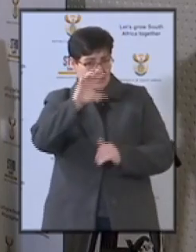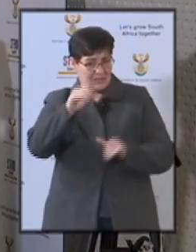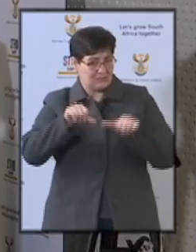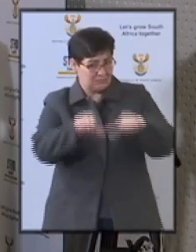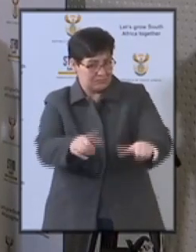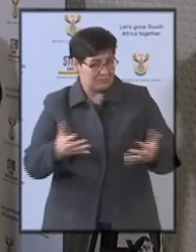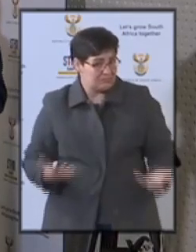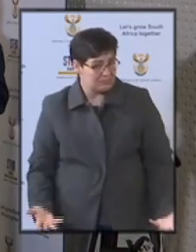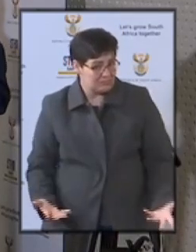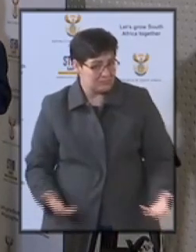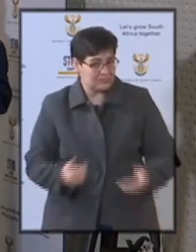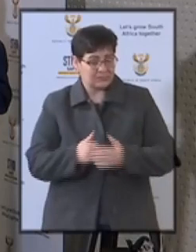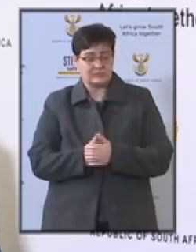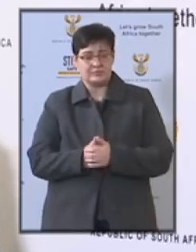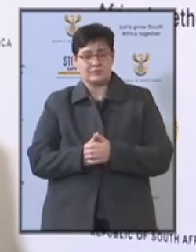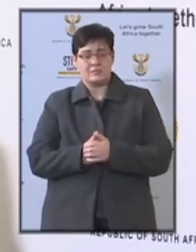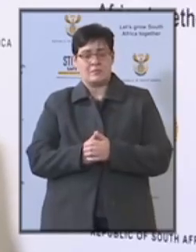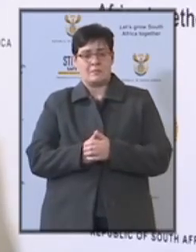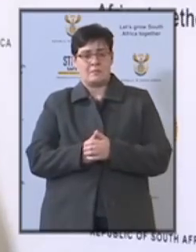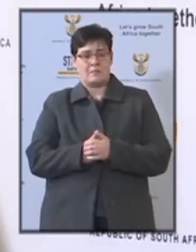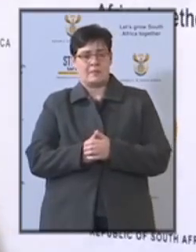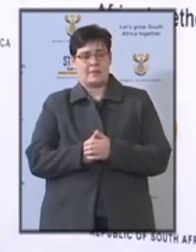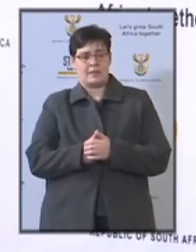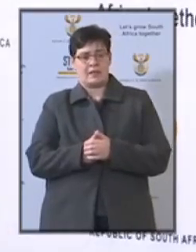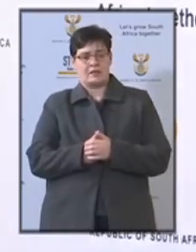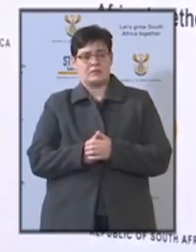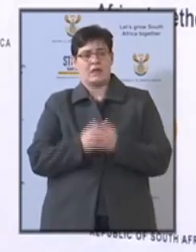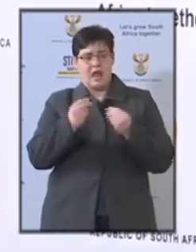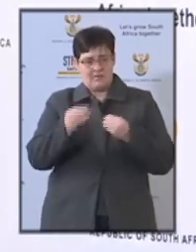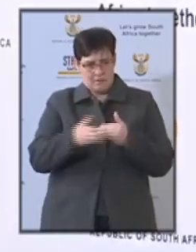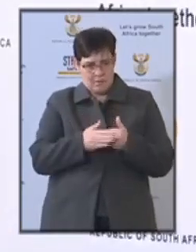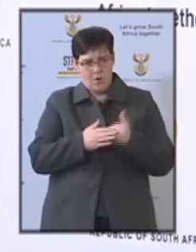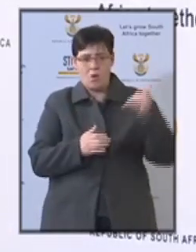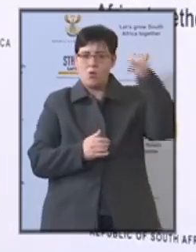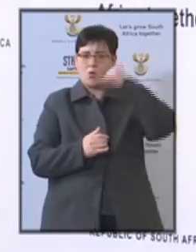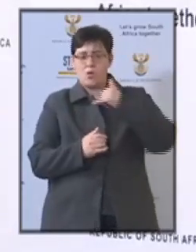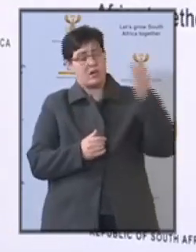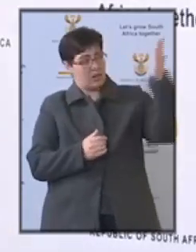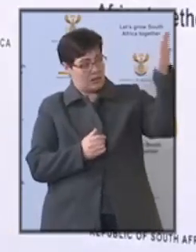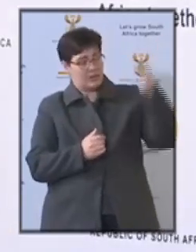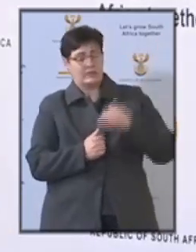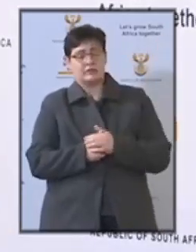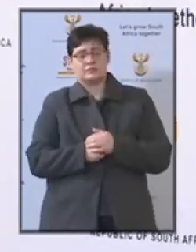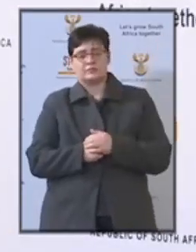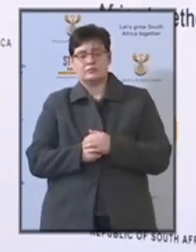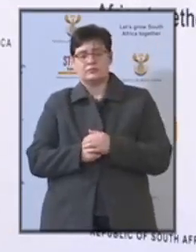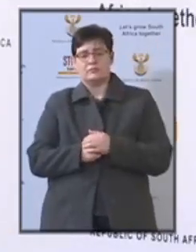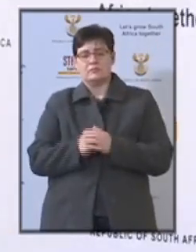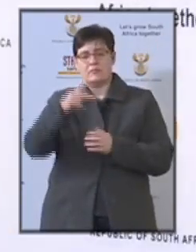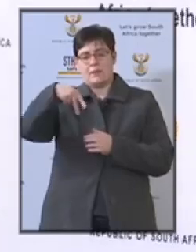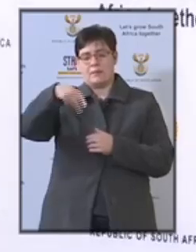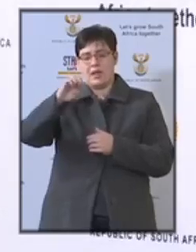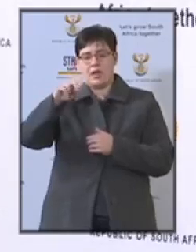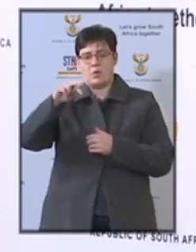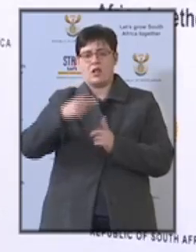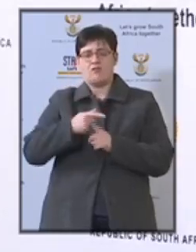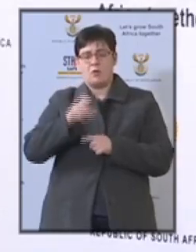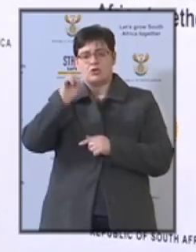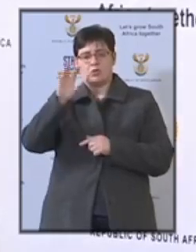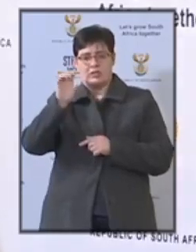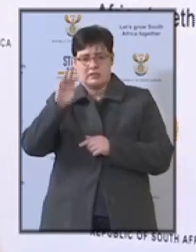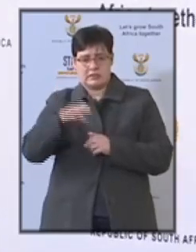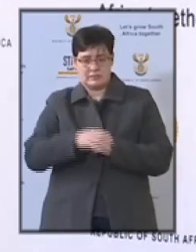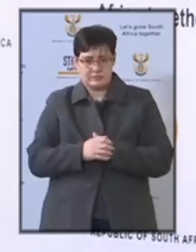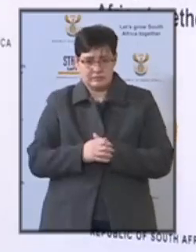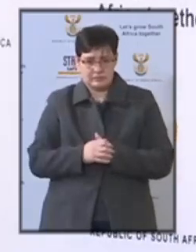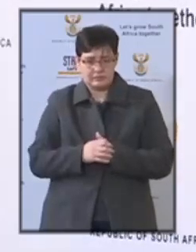Thank you very much. Chairperson, we have another caller. Let's take the other call. Penuel Dlamini from Sowetan. You can go